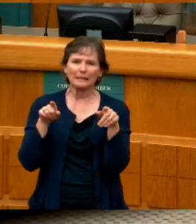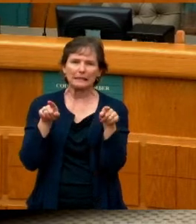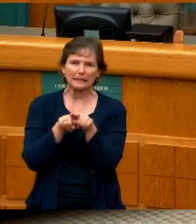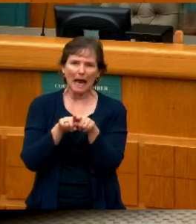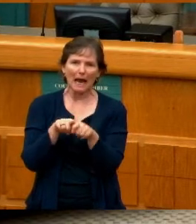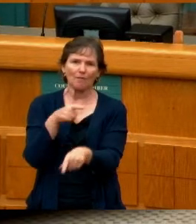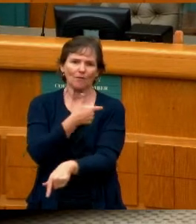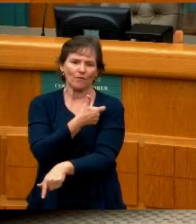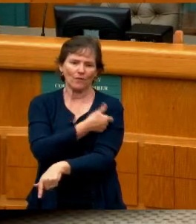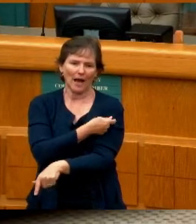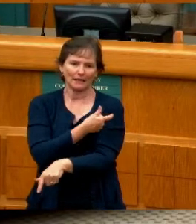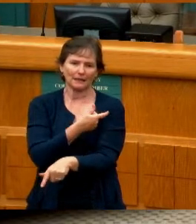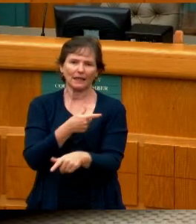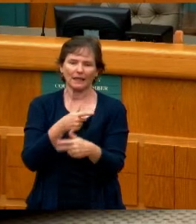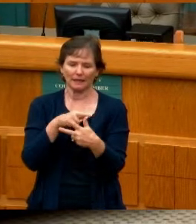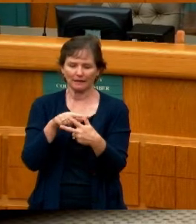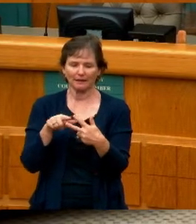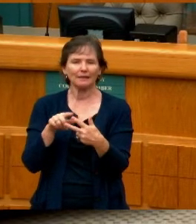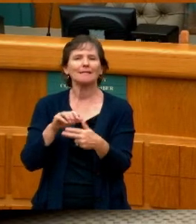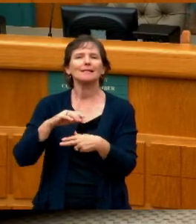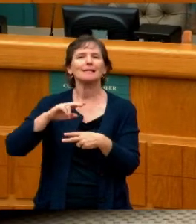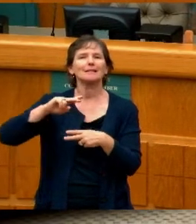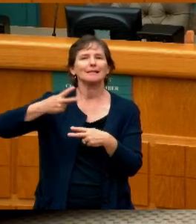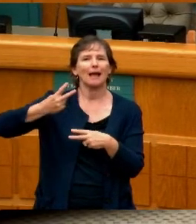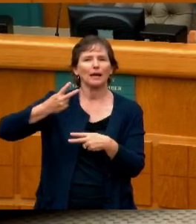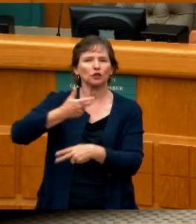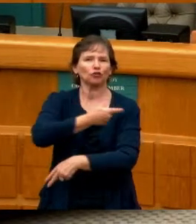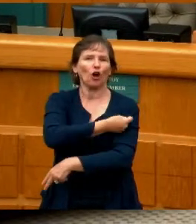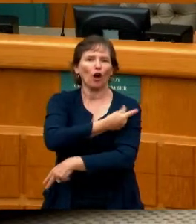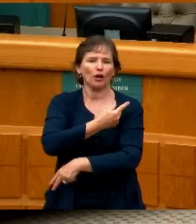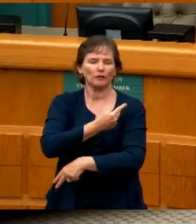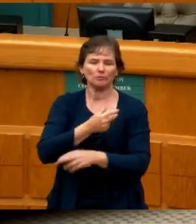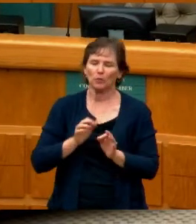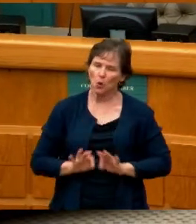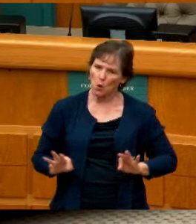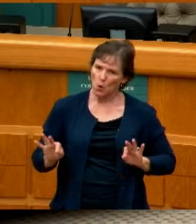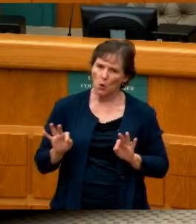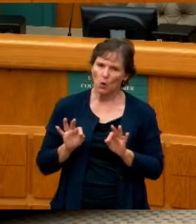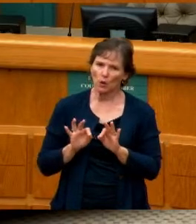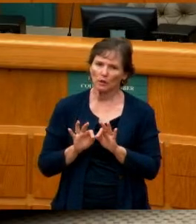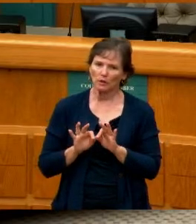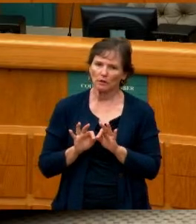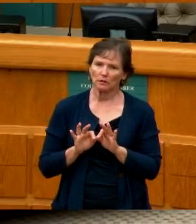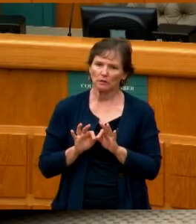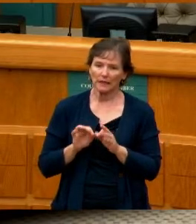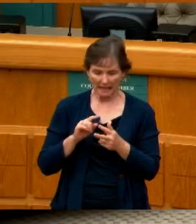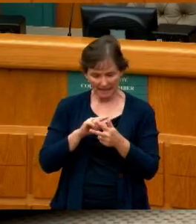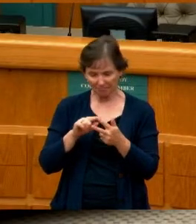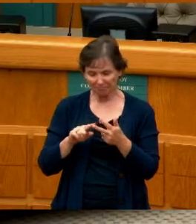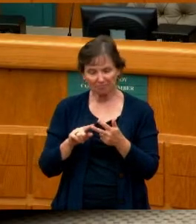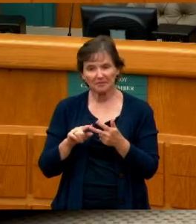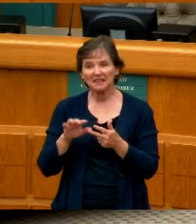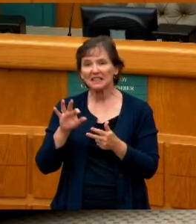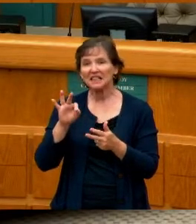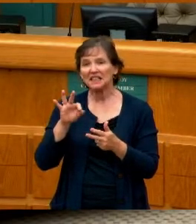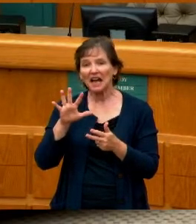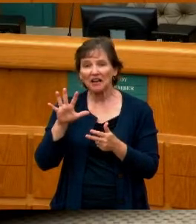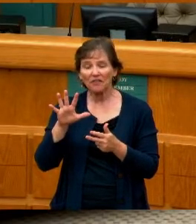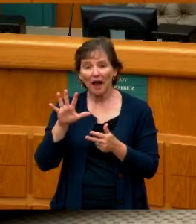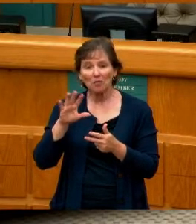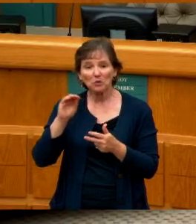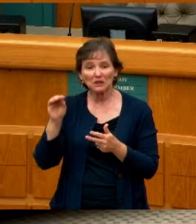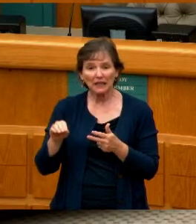AstraZeneca. You cannot mix doses between 2 different vaccine companies. Pfizer has demonstrated an